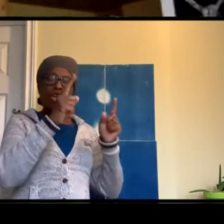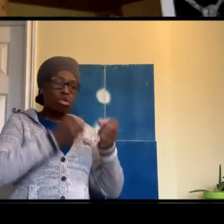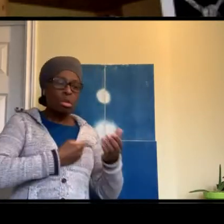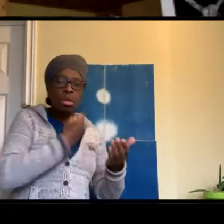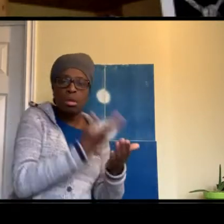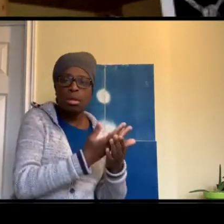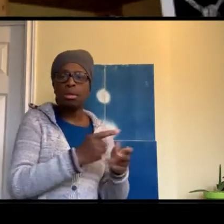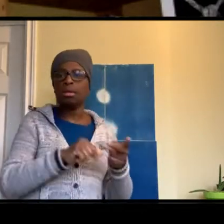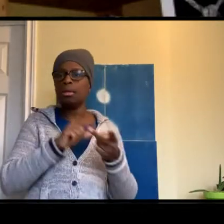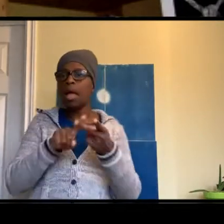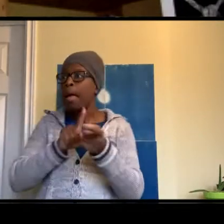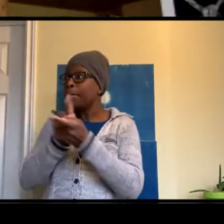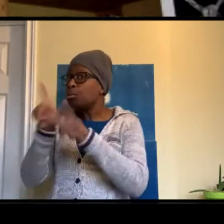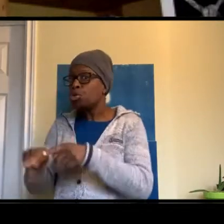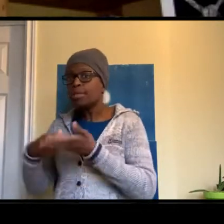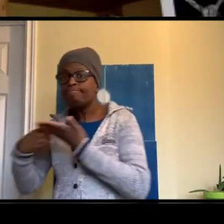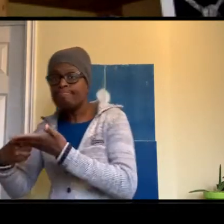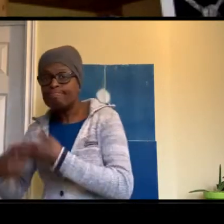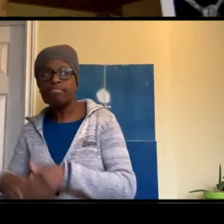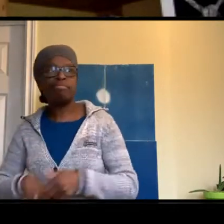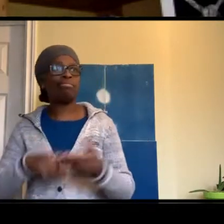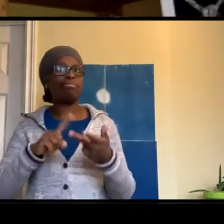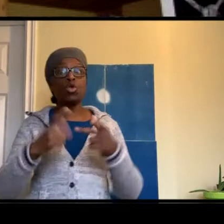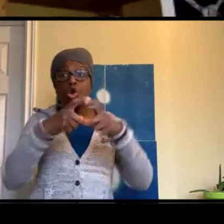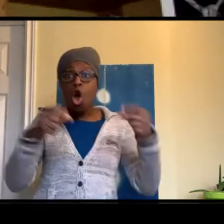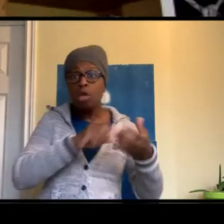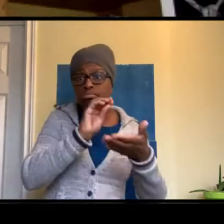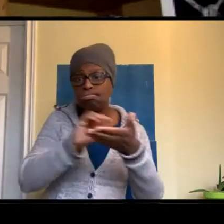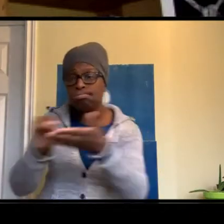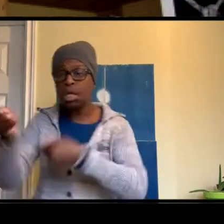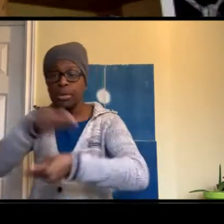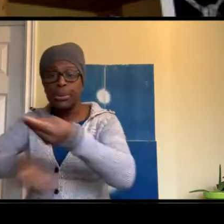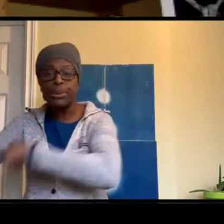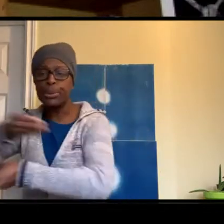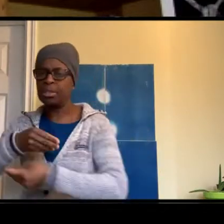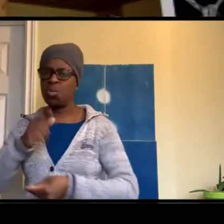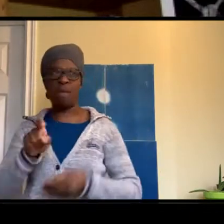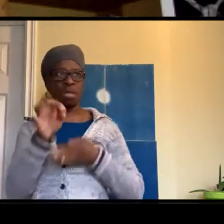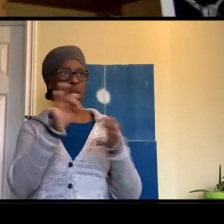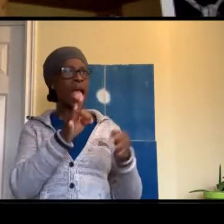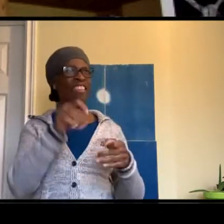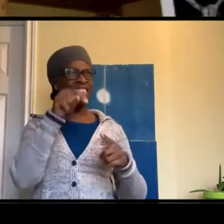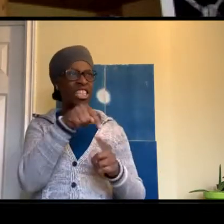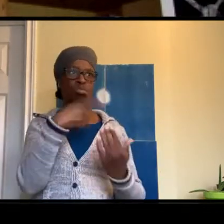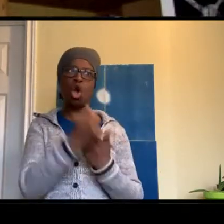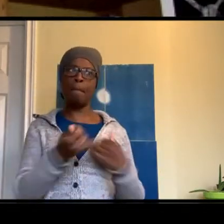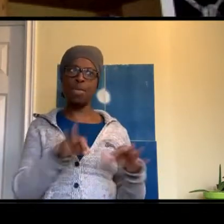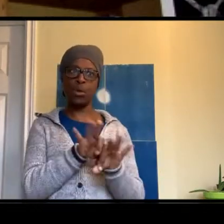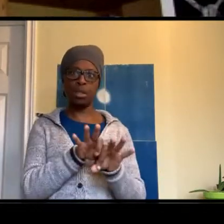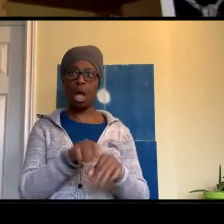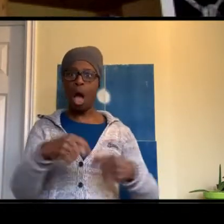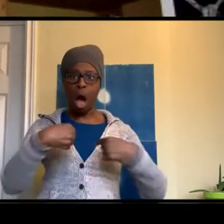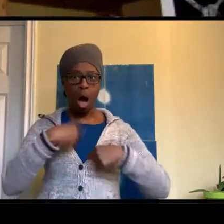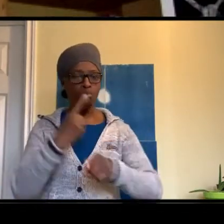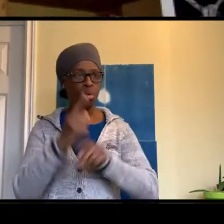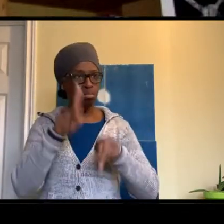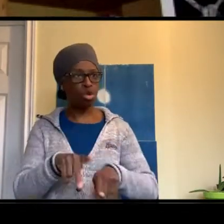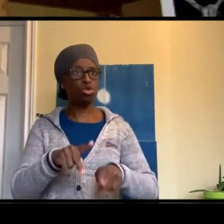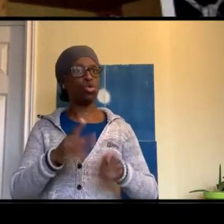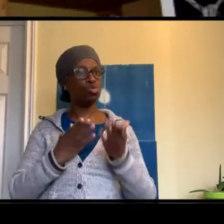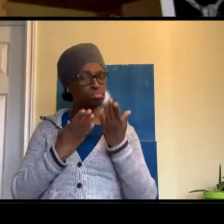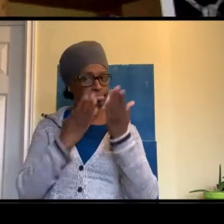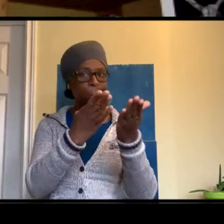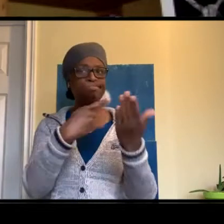this project more than anybody else can be really important as well. The other thing that I would say about writing